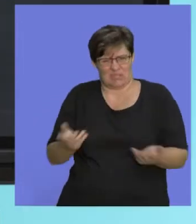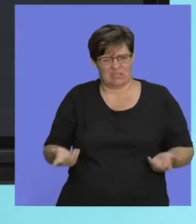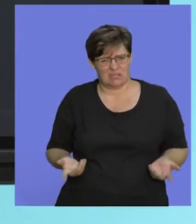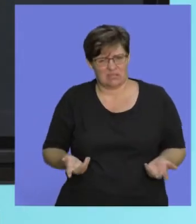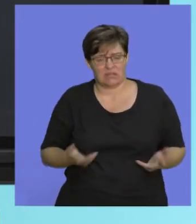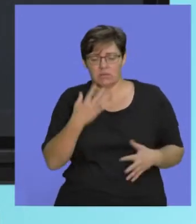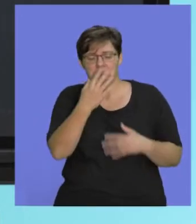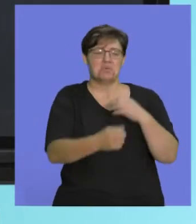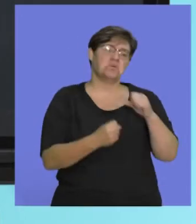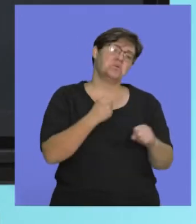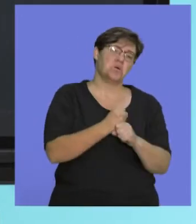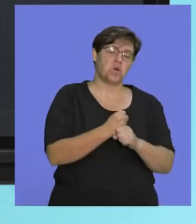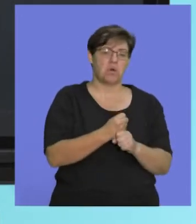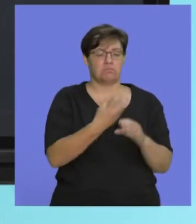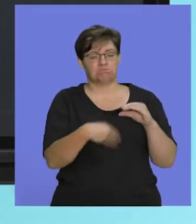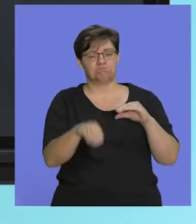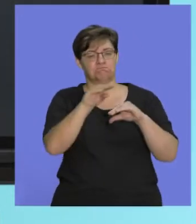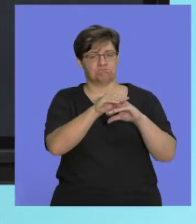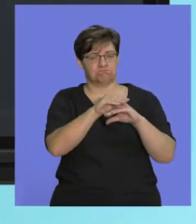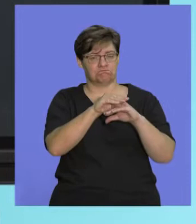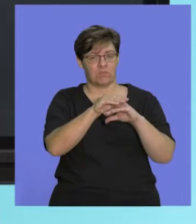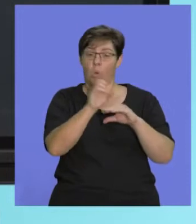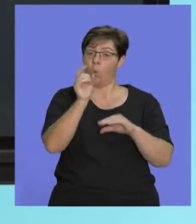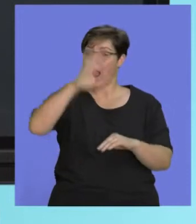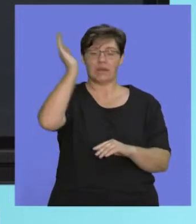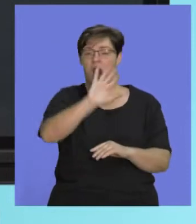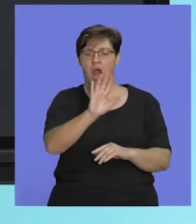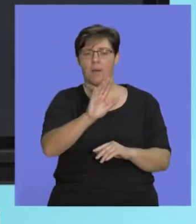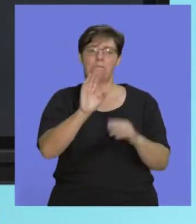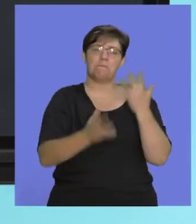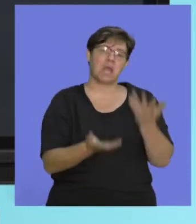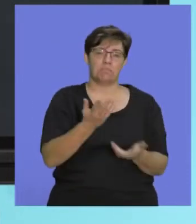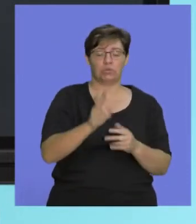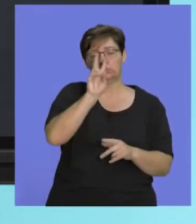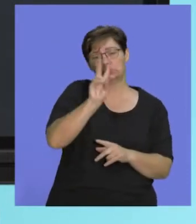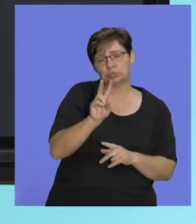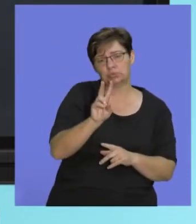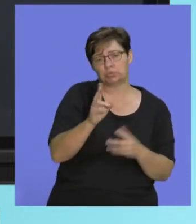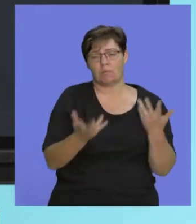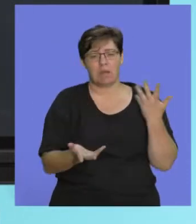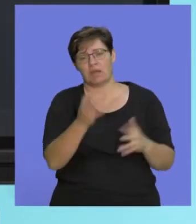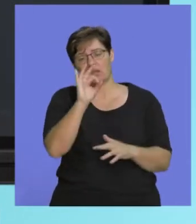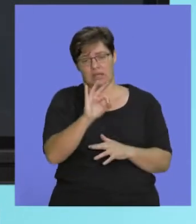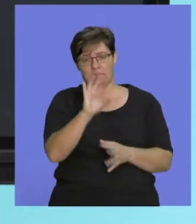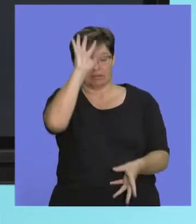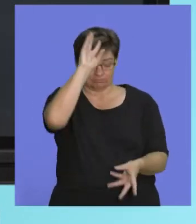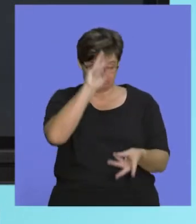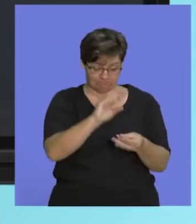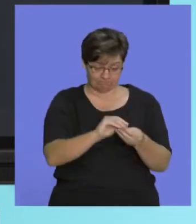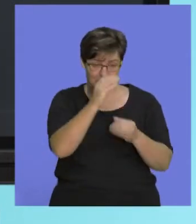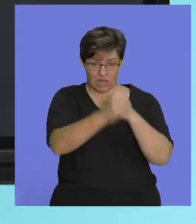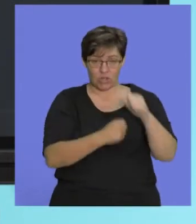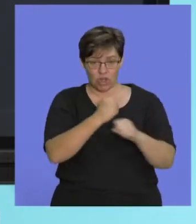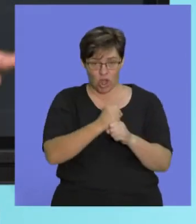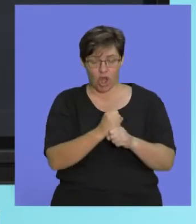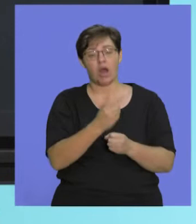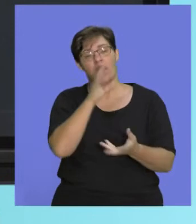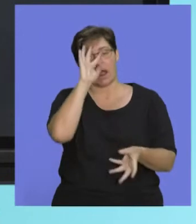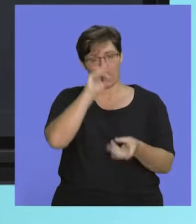a year, you might get interest more than once, though at the end of the year, it will amount to a maybe